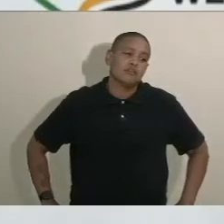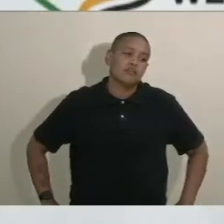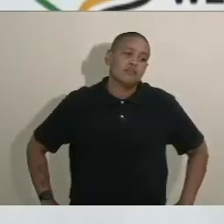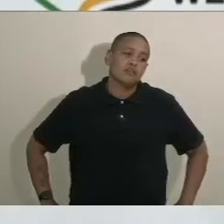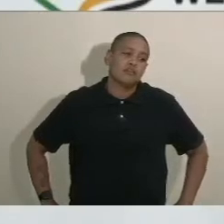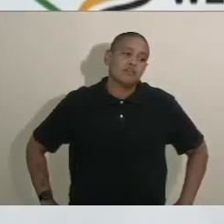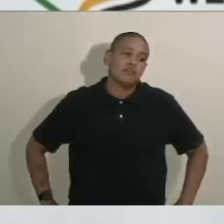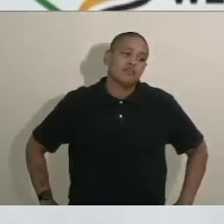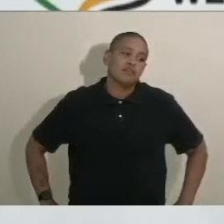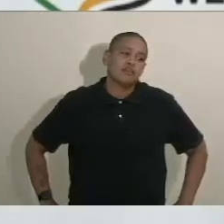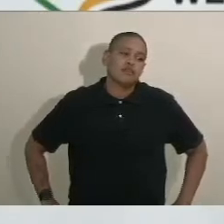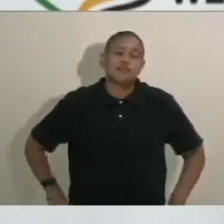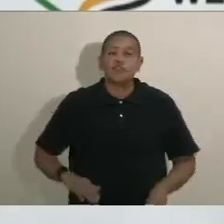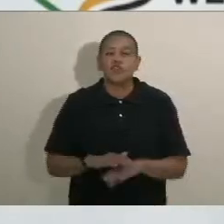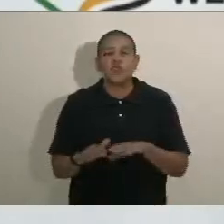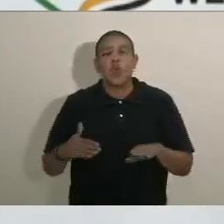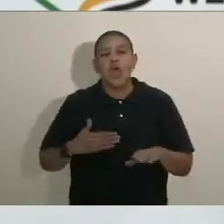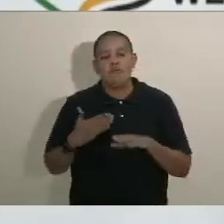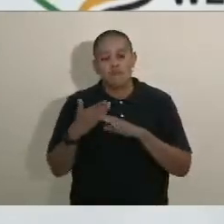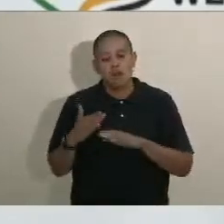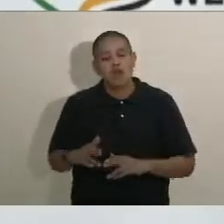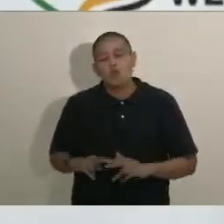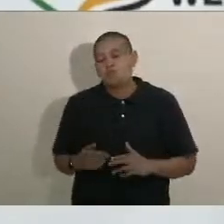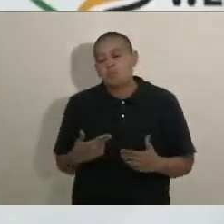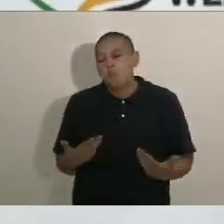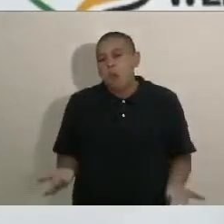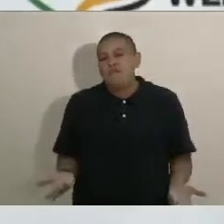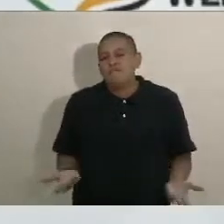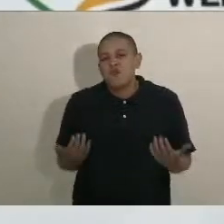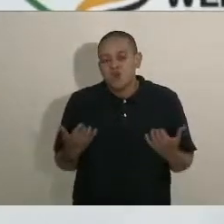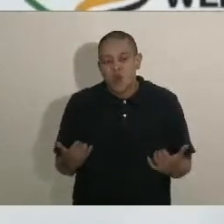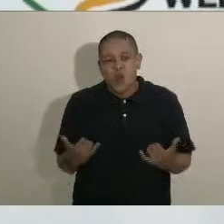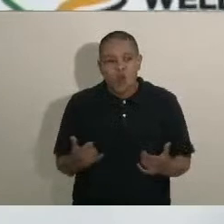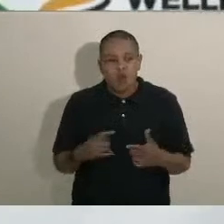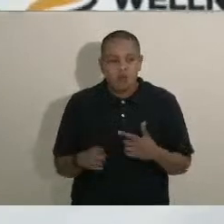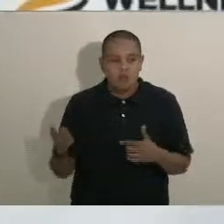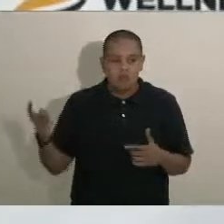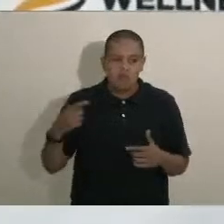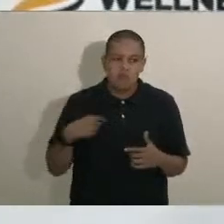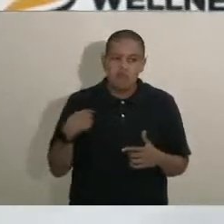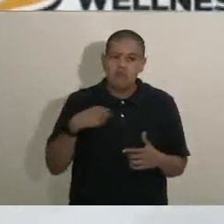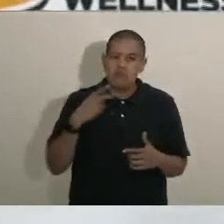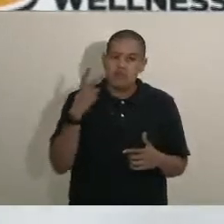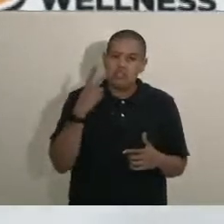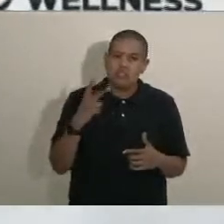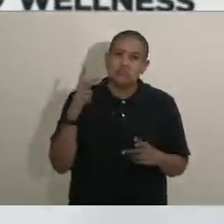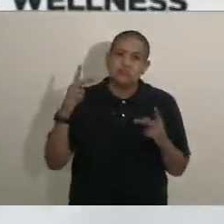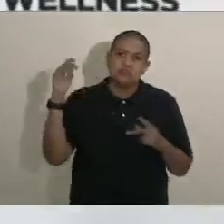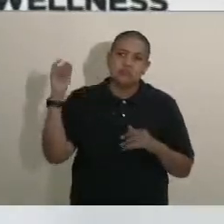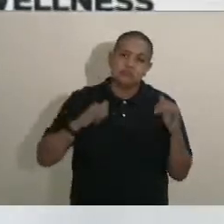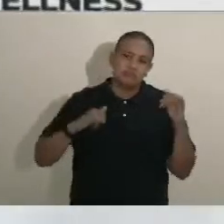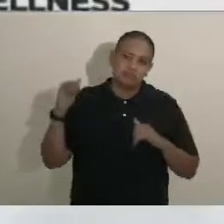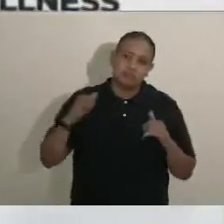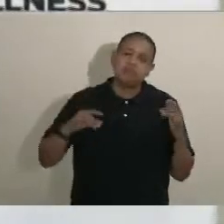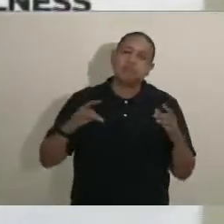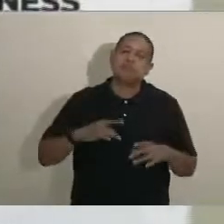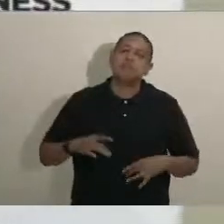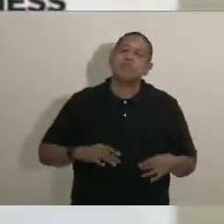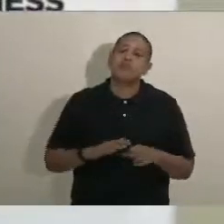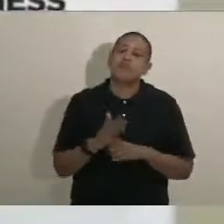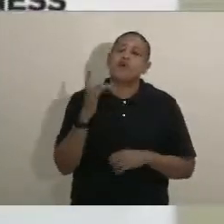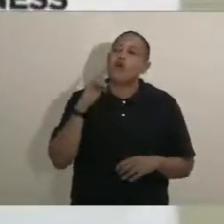I don't have that breakdown now, but I mean, we certainly do see imported cases because we do